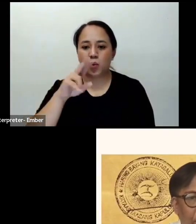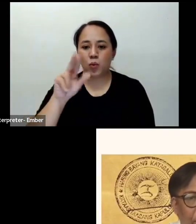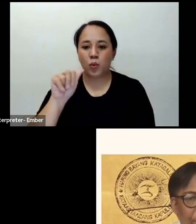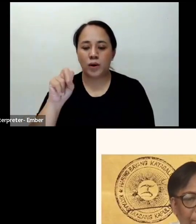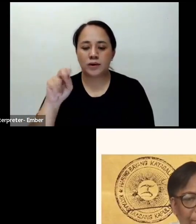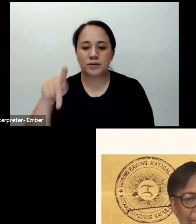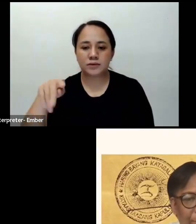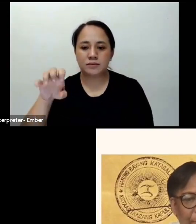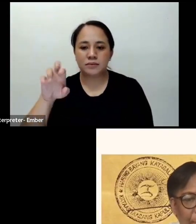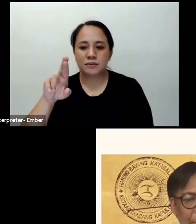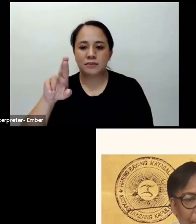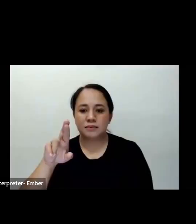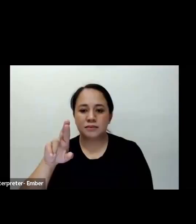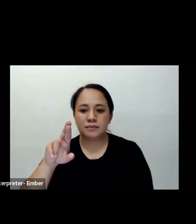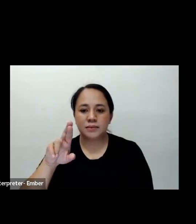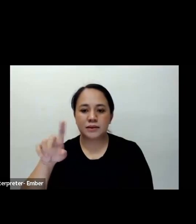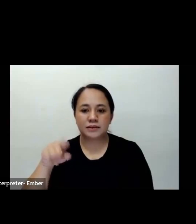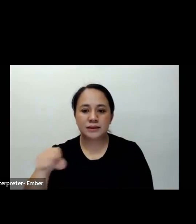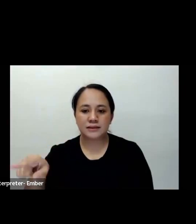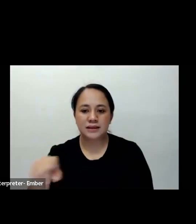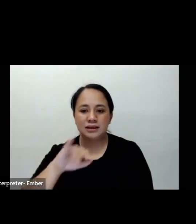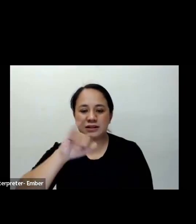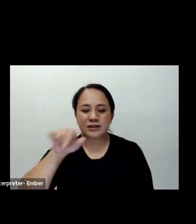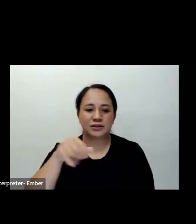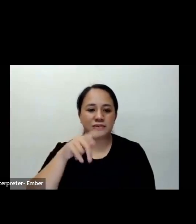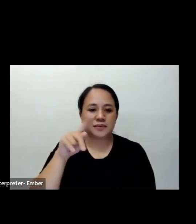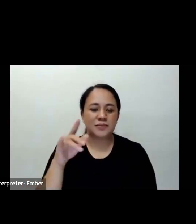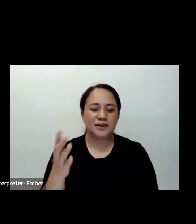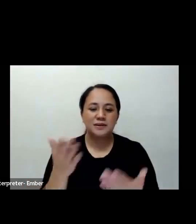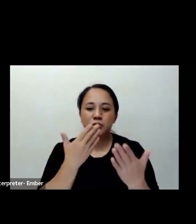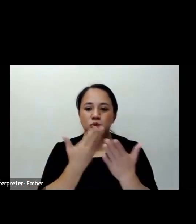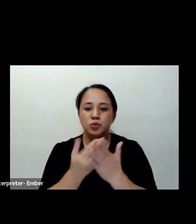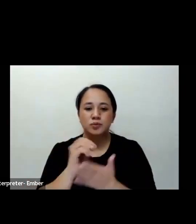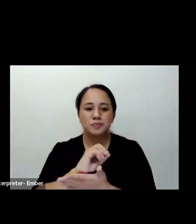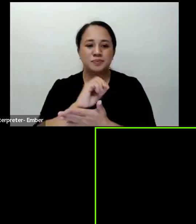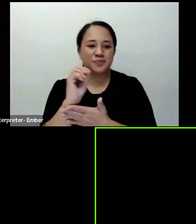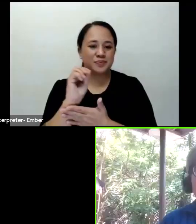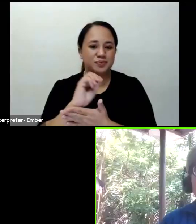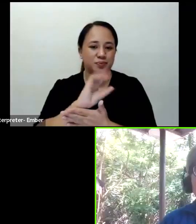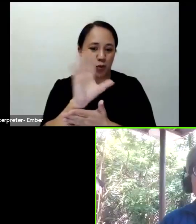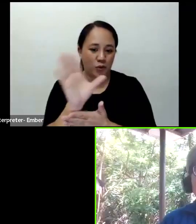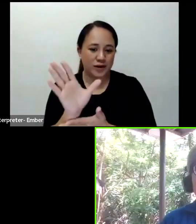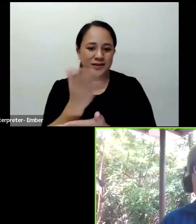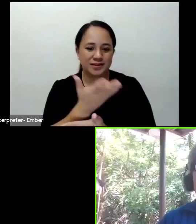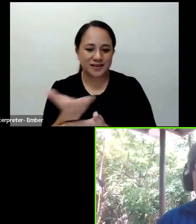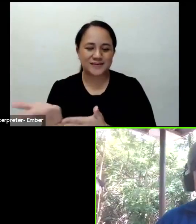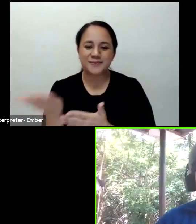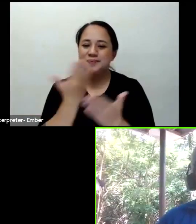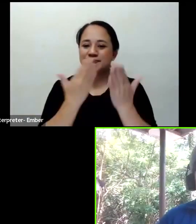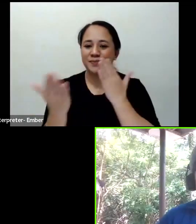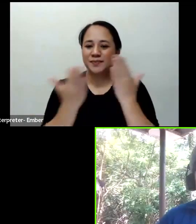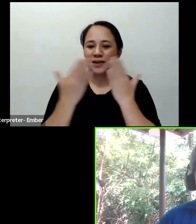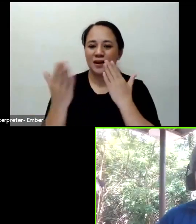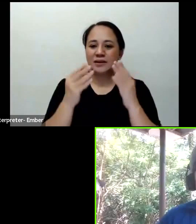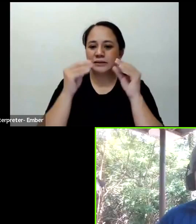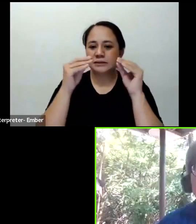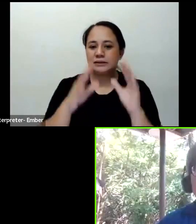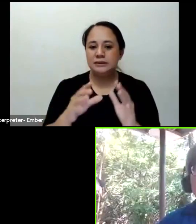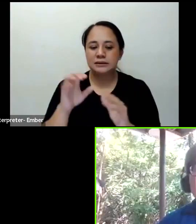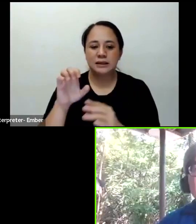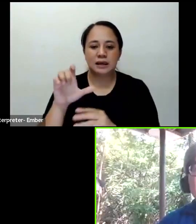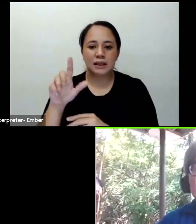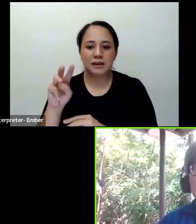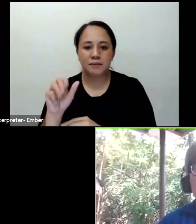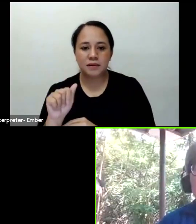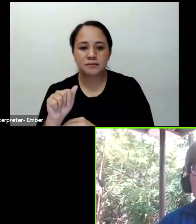Doc GP? Magandang umaga sa lahat. Thank you, Professor Elma. Thank you,